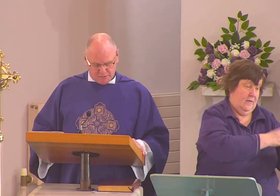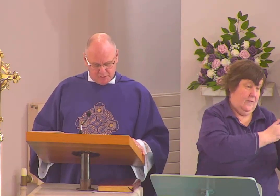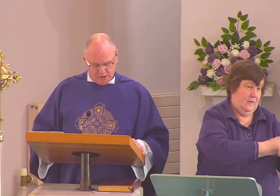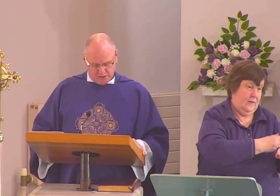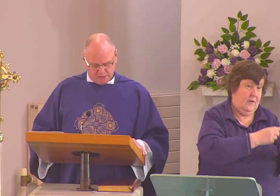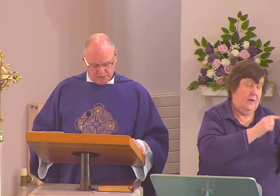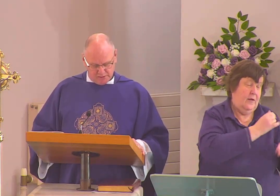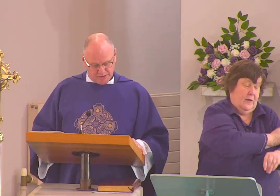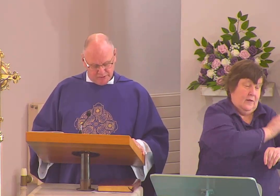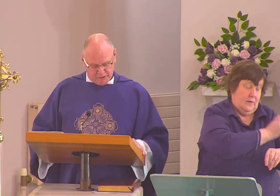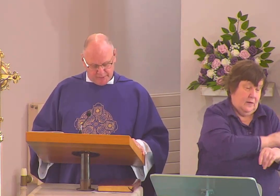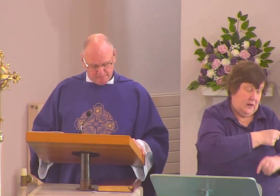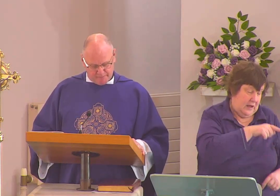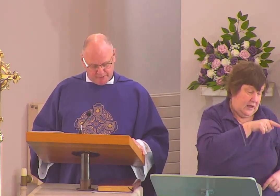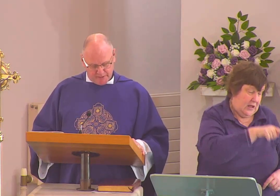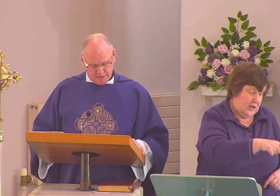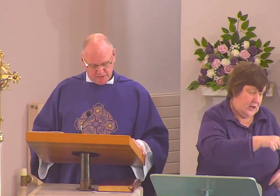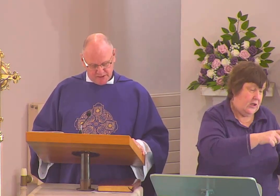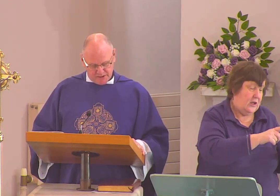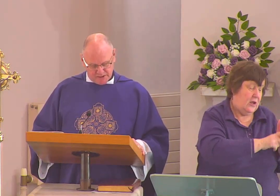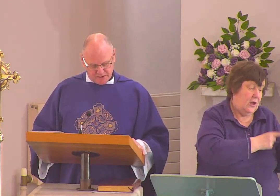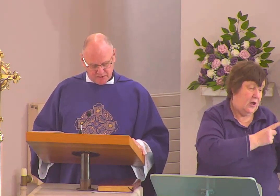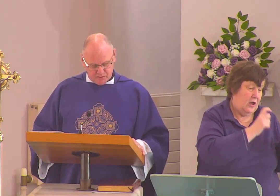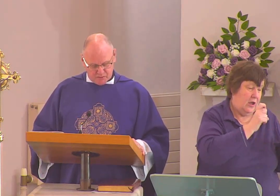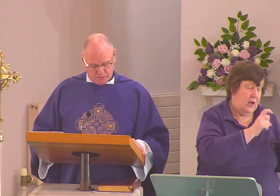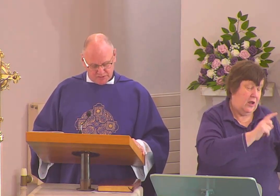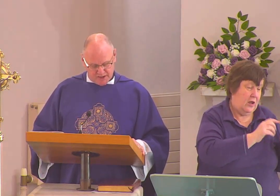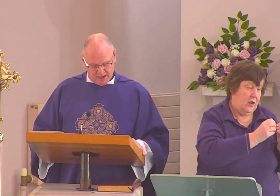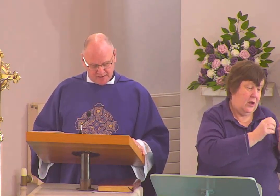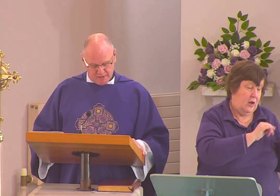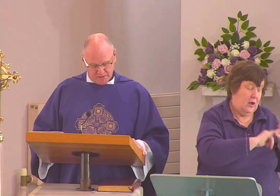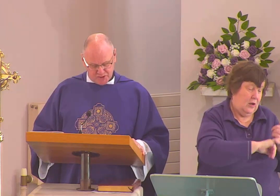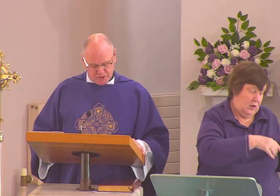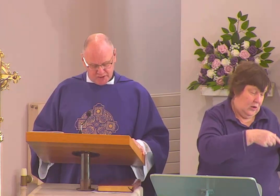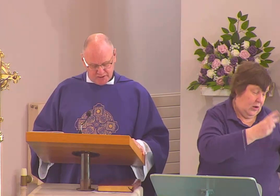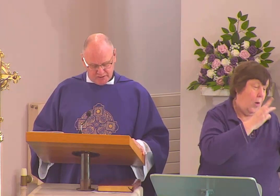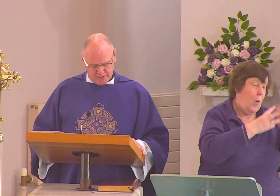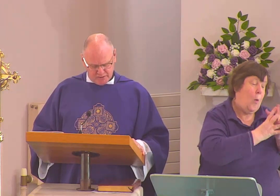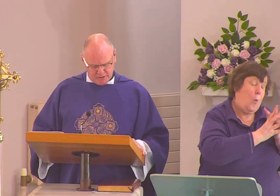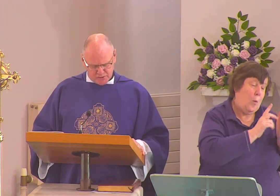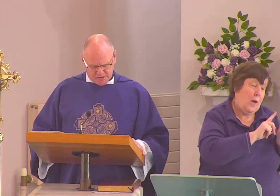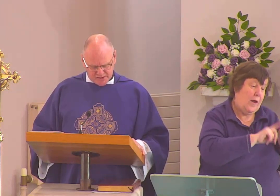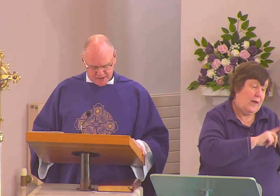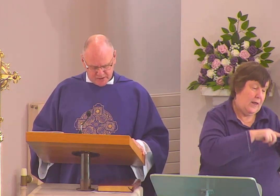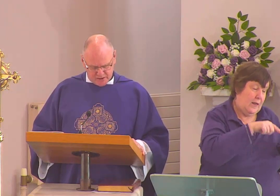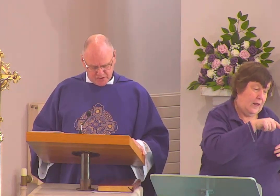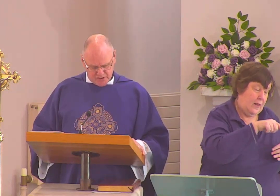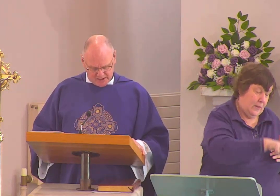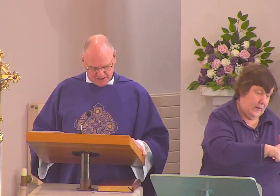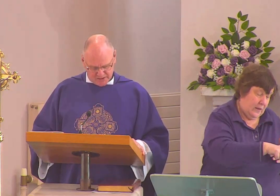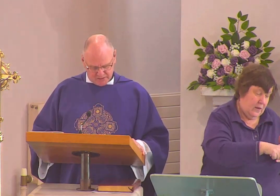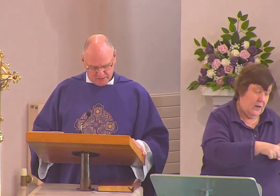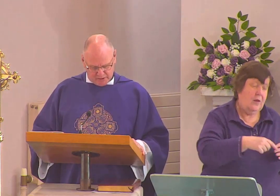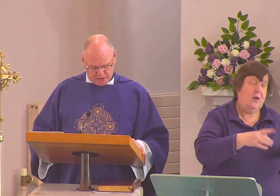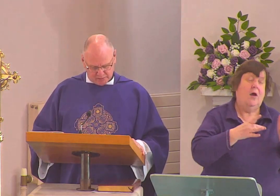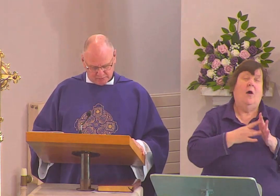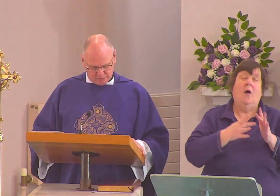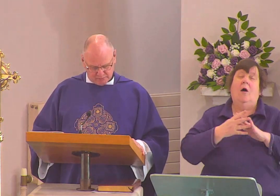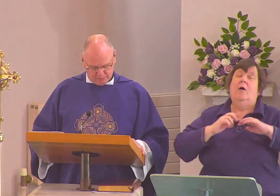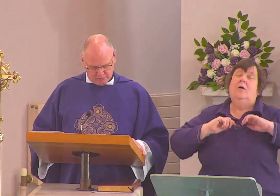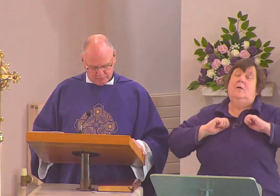Jacob's well is there. Jesus was tired by the journey, so he sat down next to the